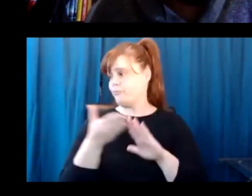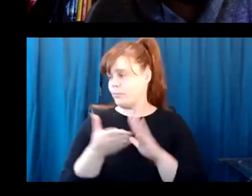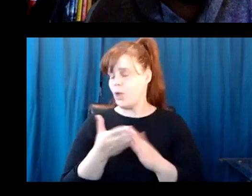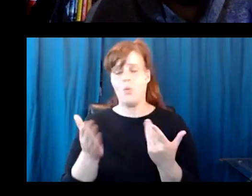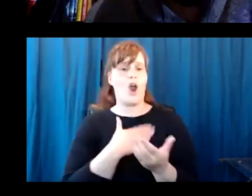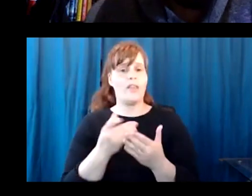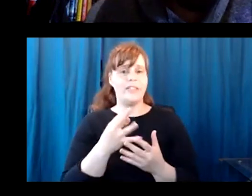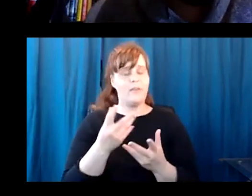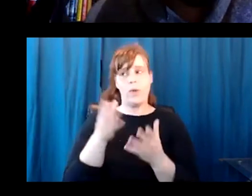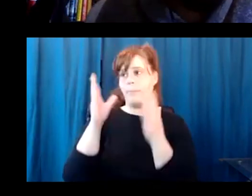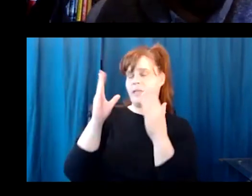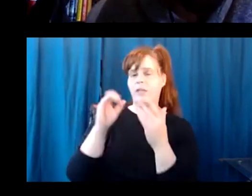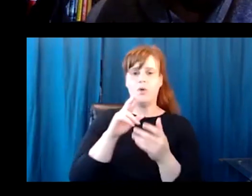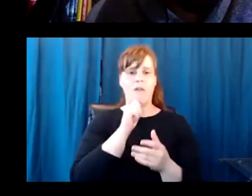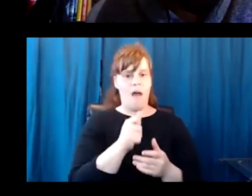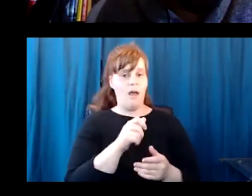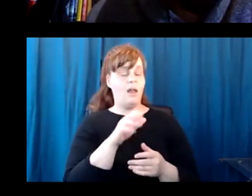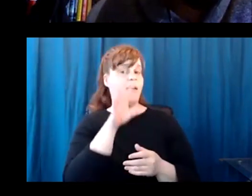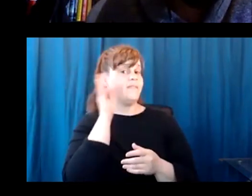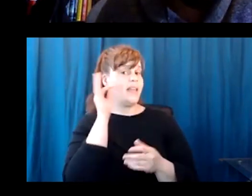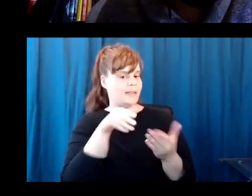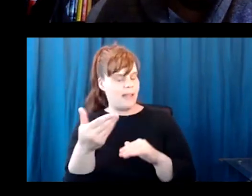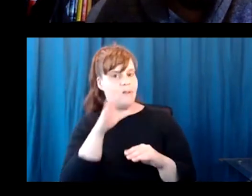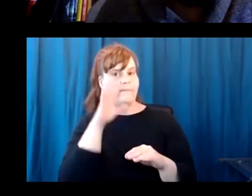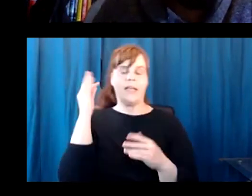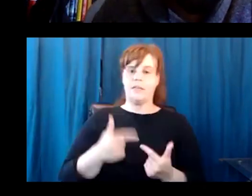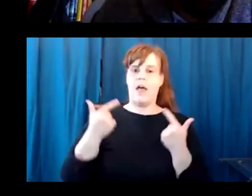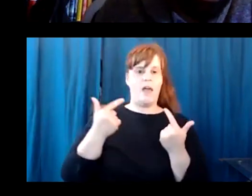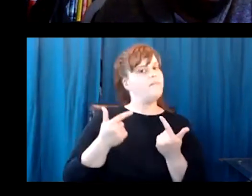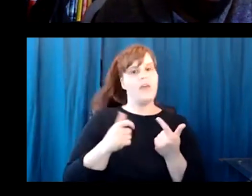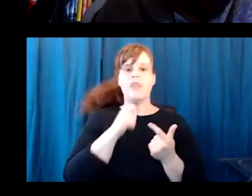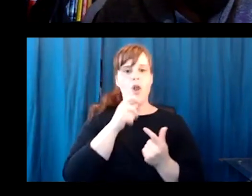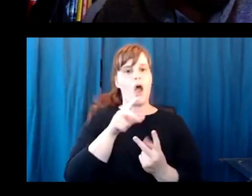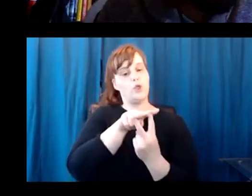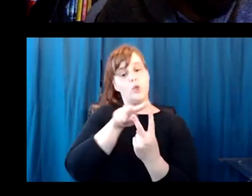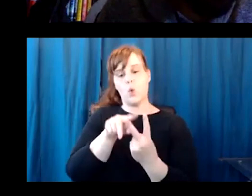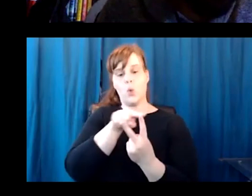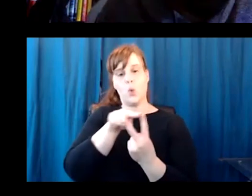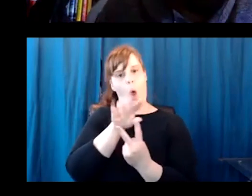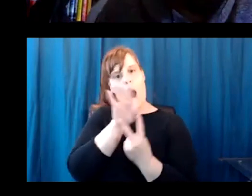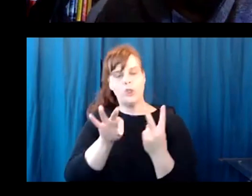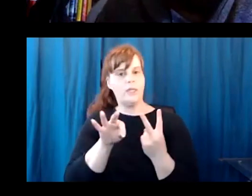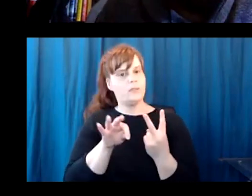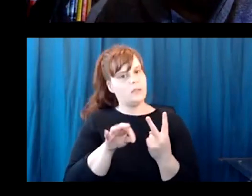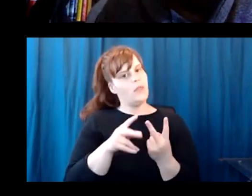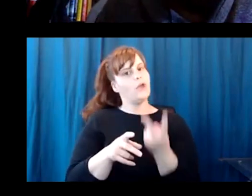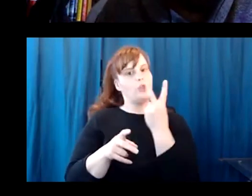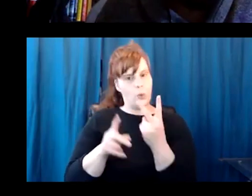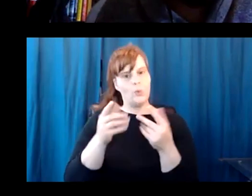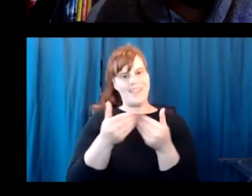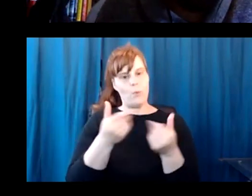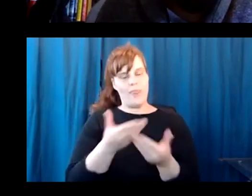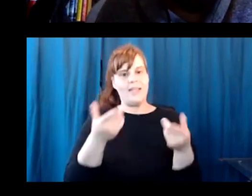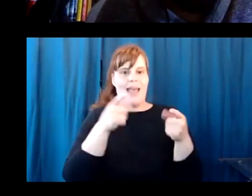alive aren't simply two options or possibilities. They are two things happening at the same time in different realities.